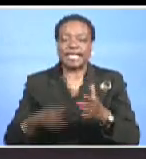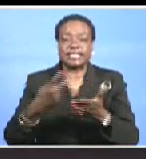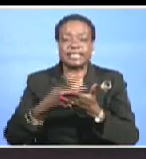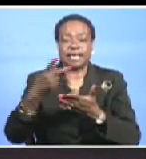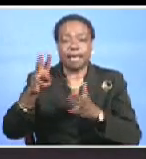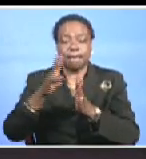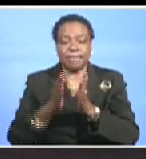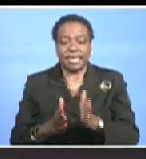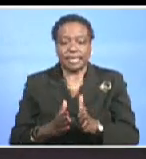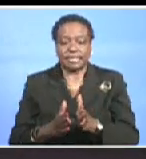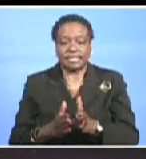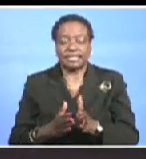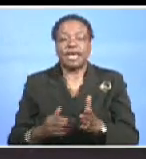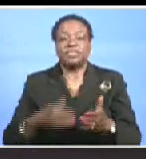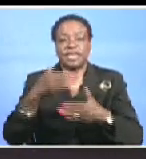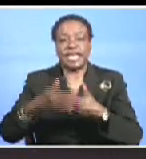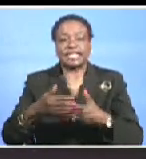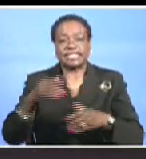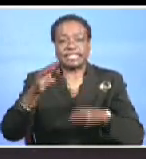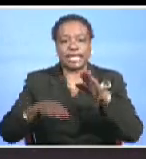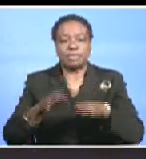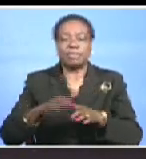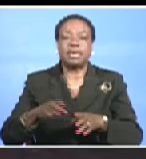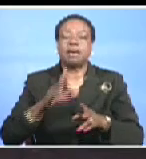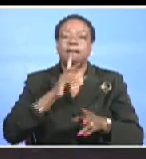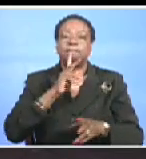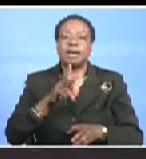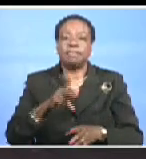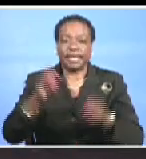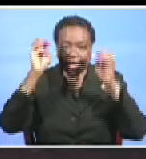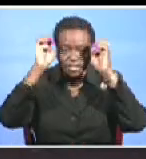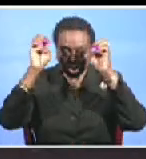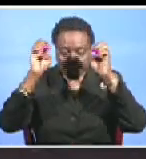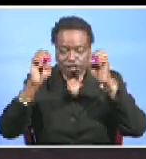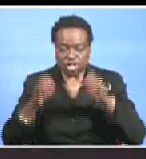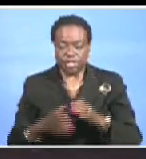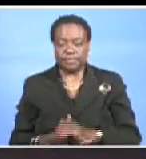steps will be public education. Jiminy DeSwain, ZNS Network News.